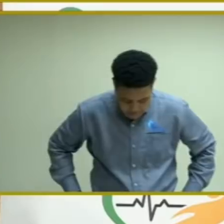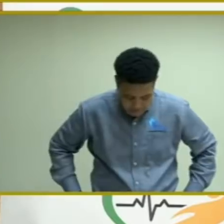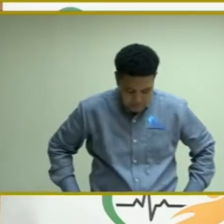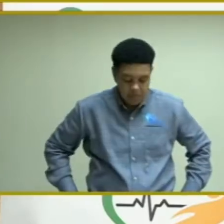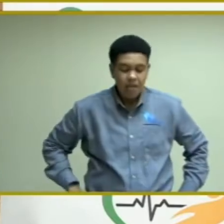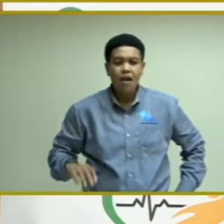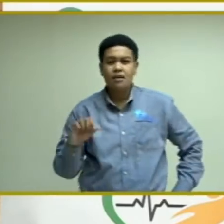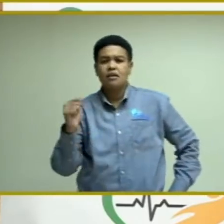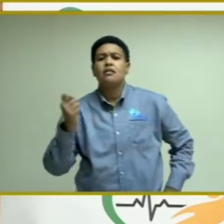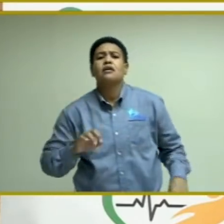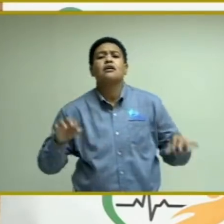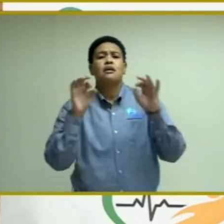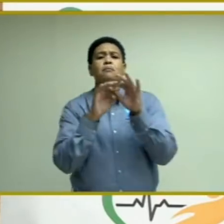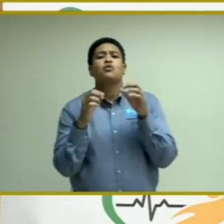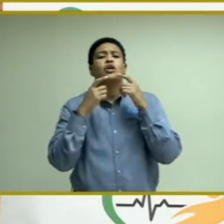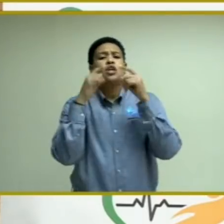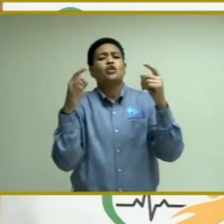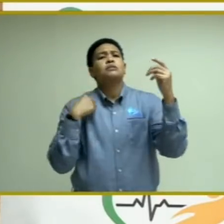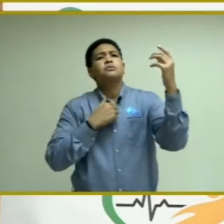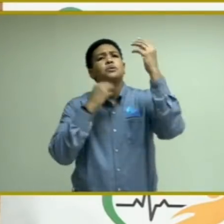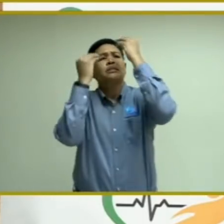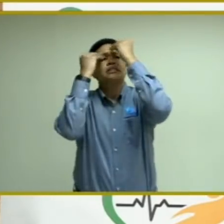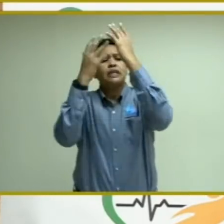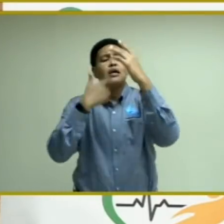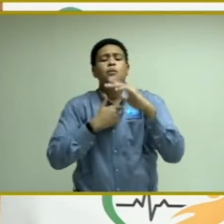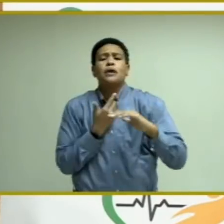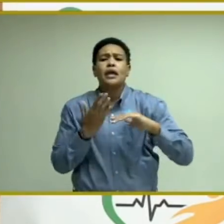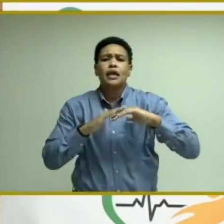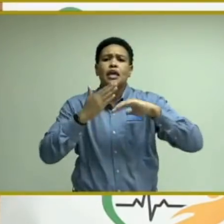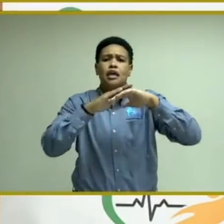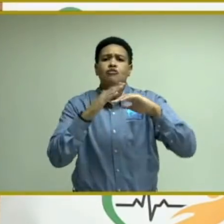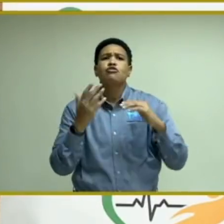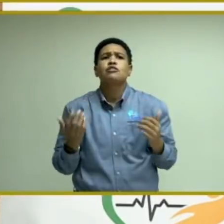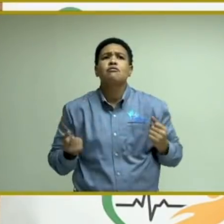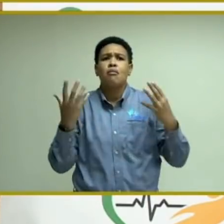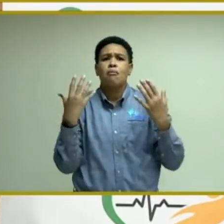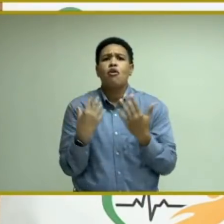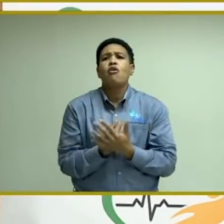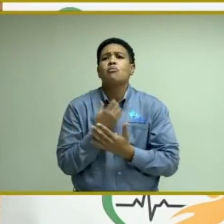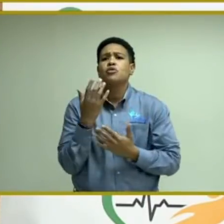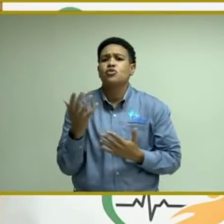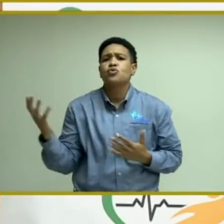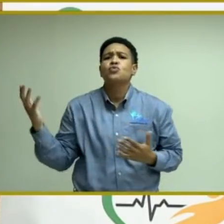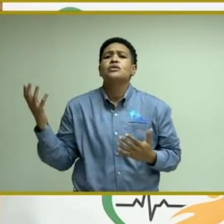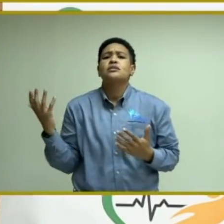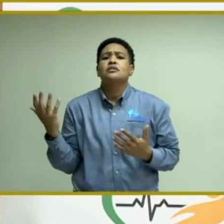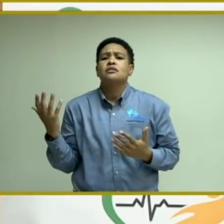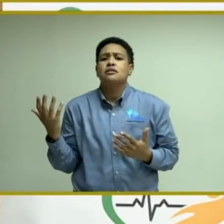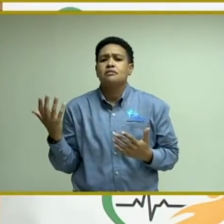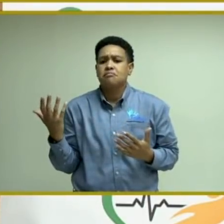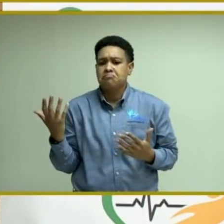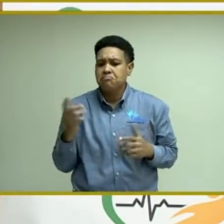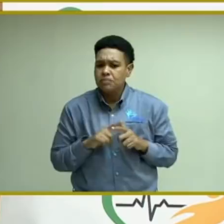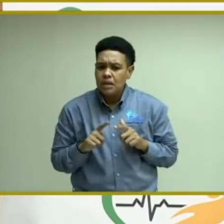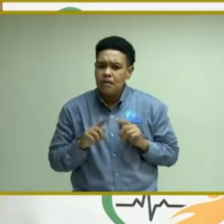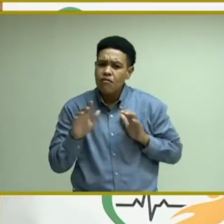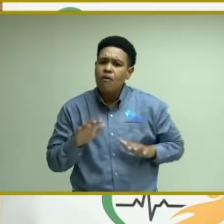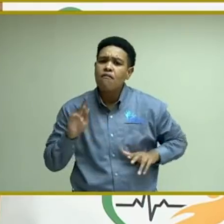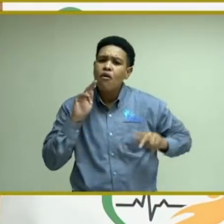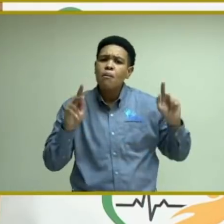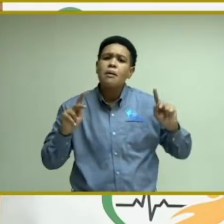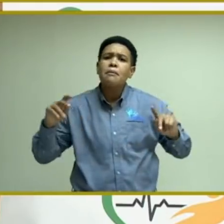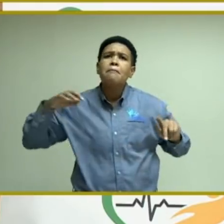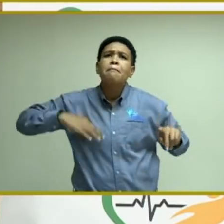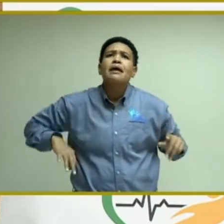that we are increasing the number of opportunities, outlets for persons to